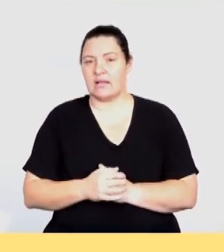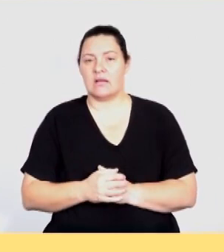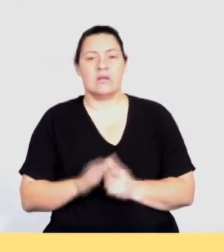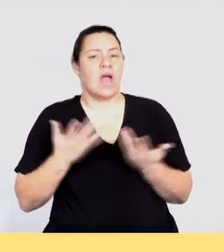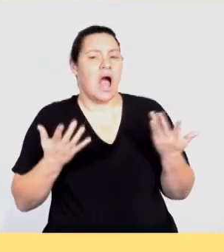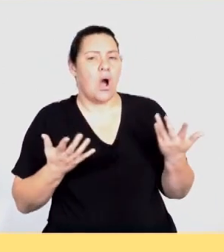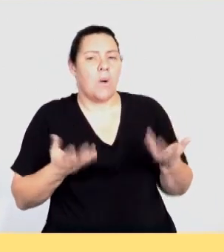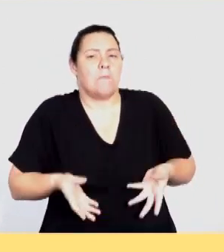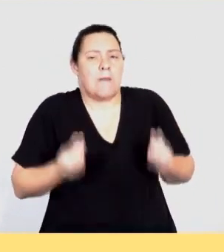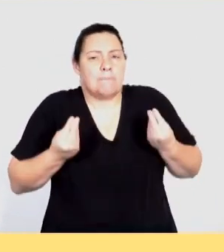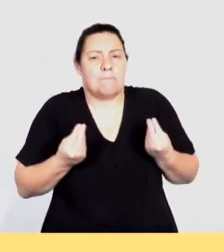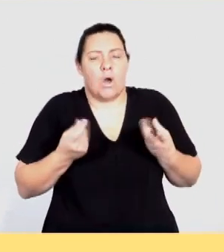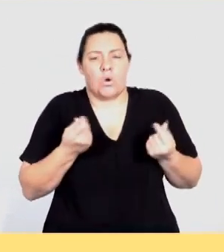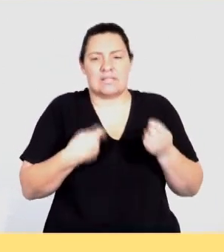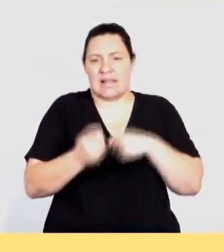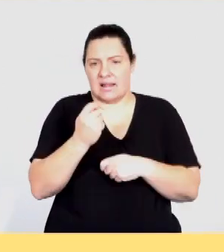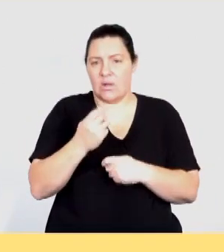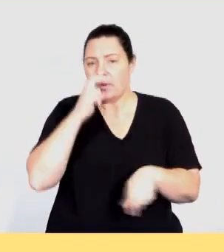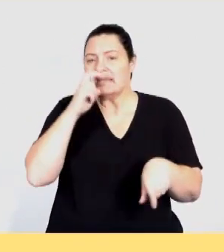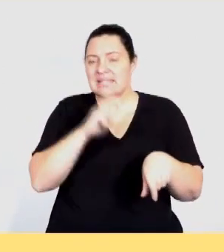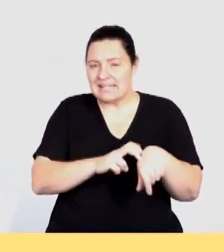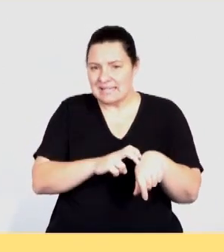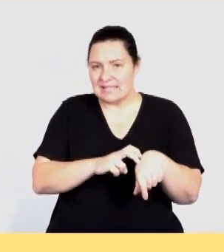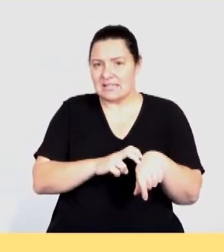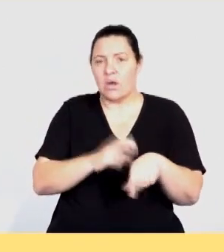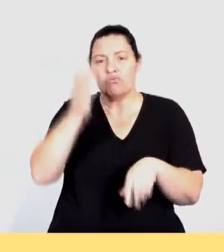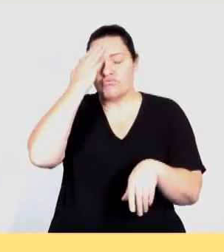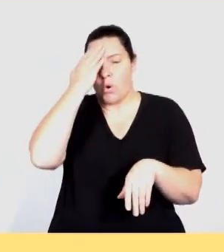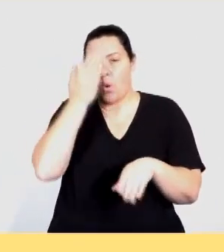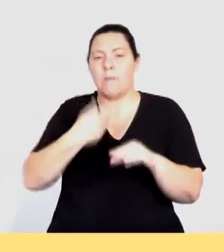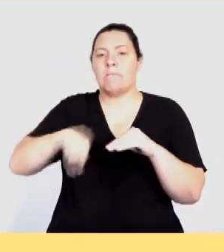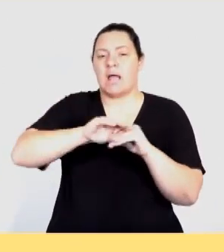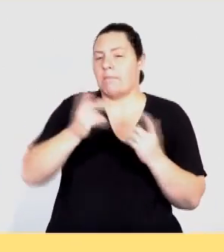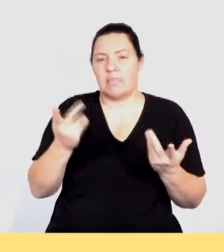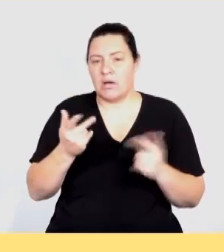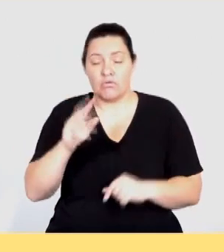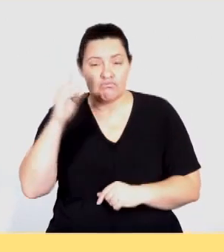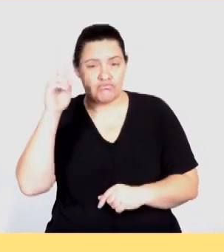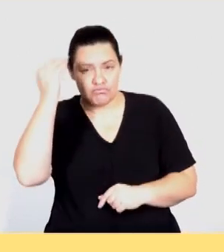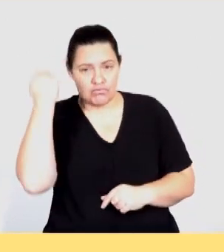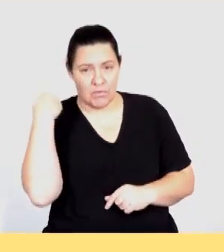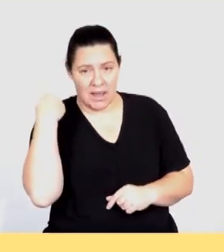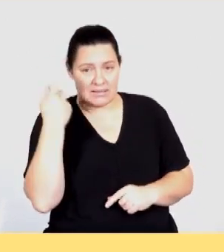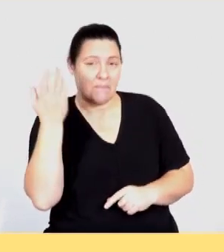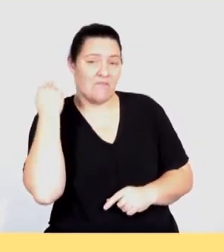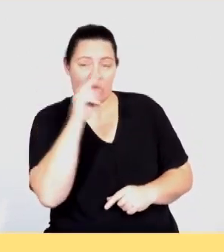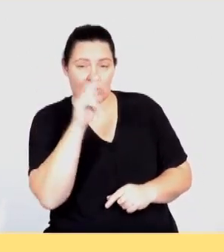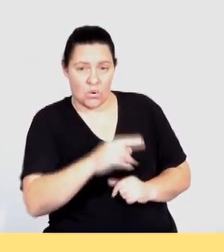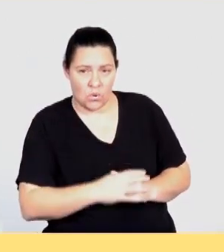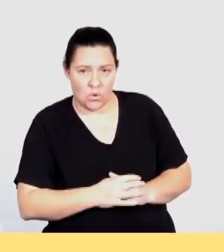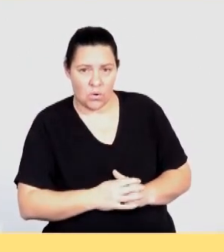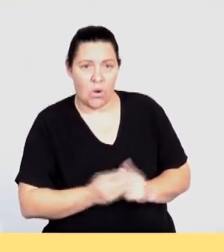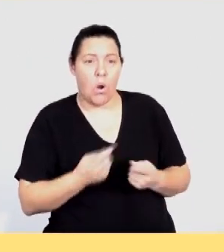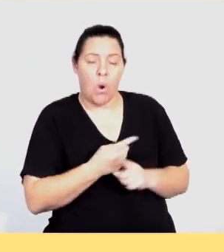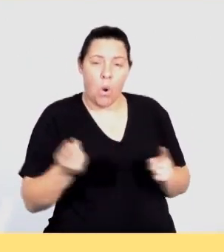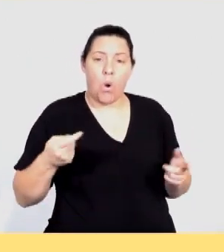sales. Okay? Now, how do we get this cost of sales? We need to have markup. Let me remind you of what we